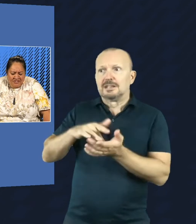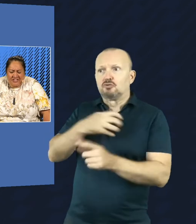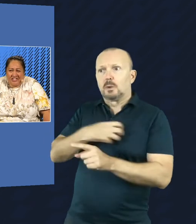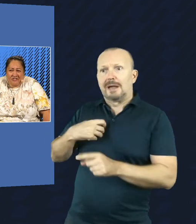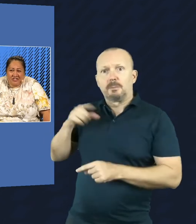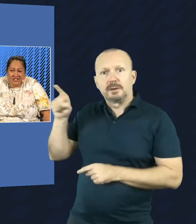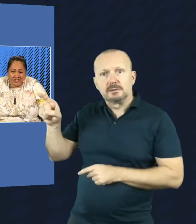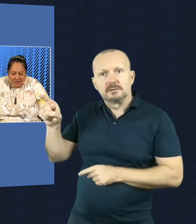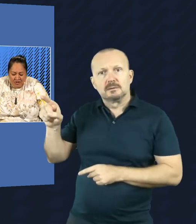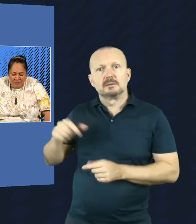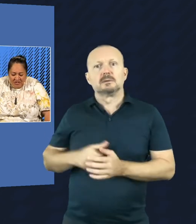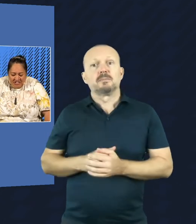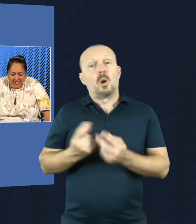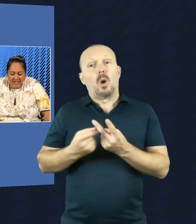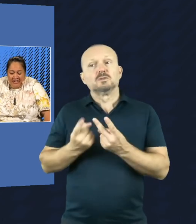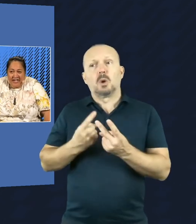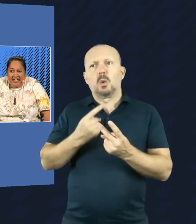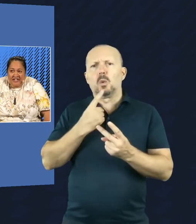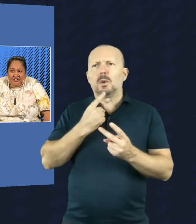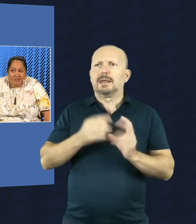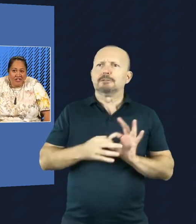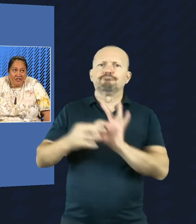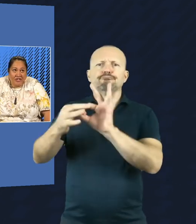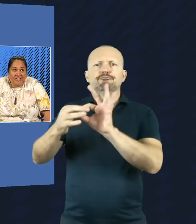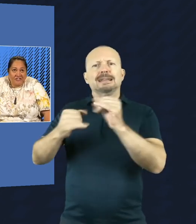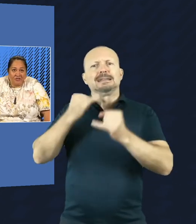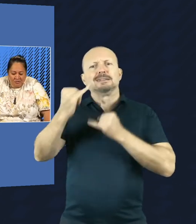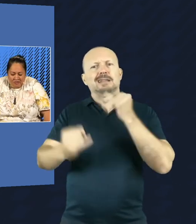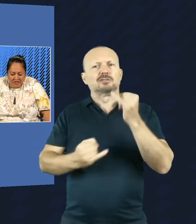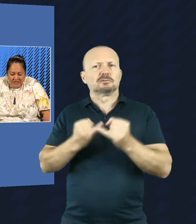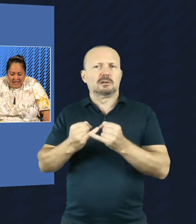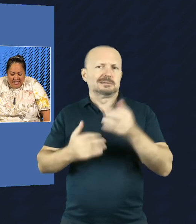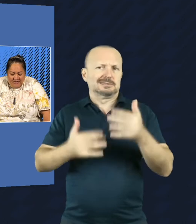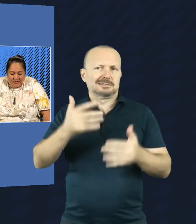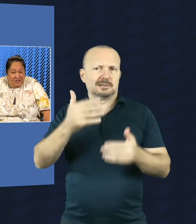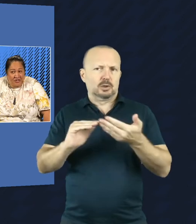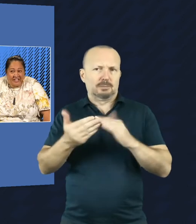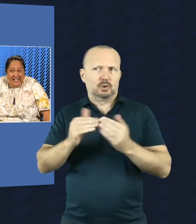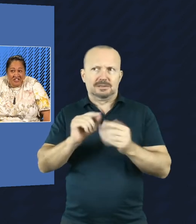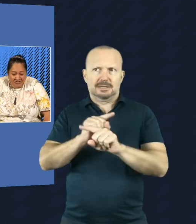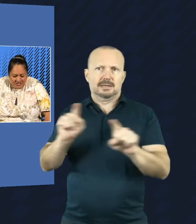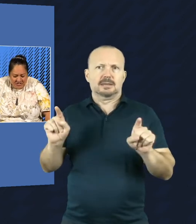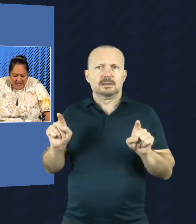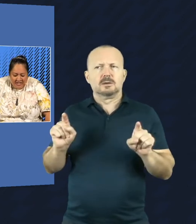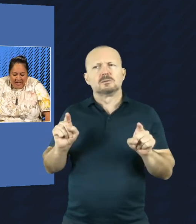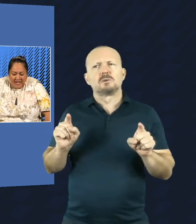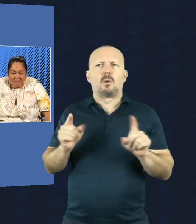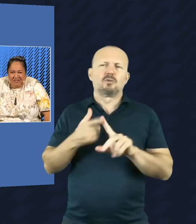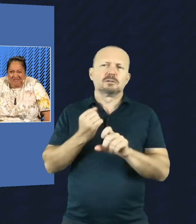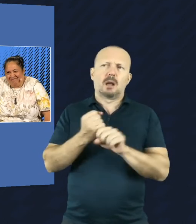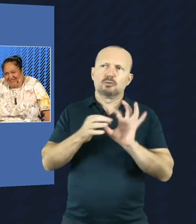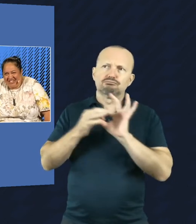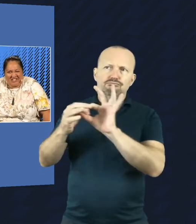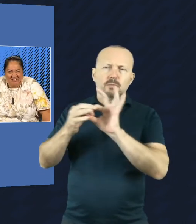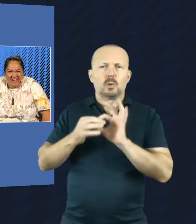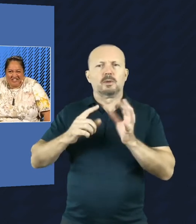serve the international statistical community, and so we kind of do some work with the United Nations